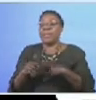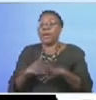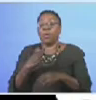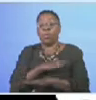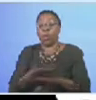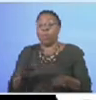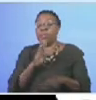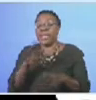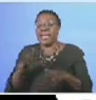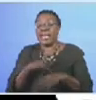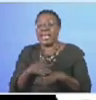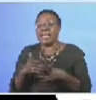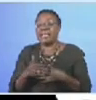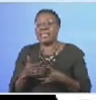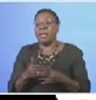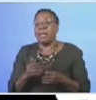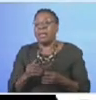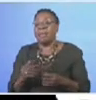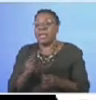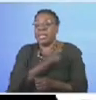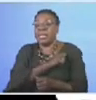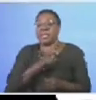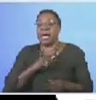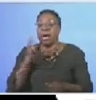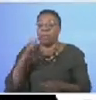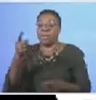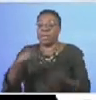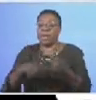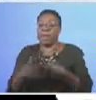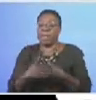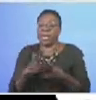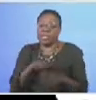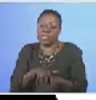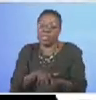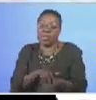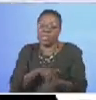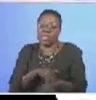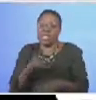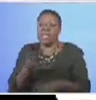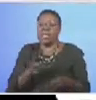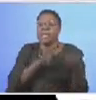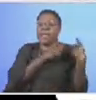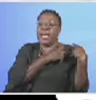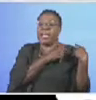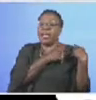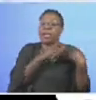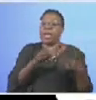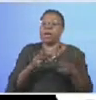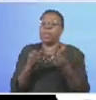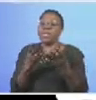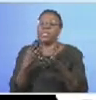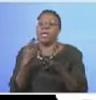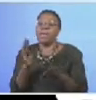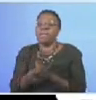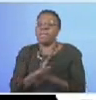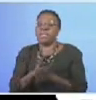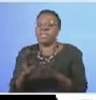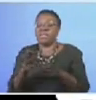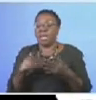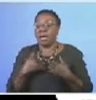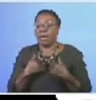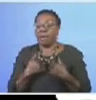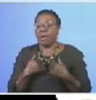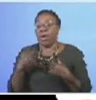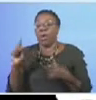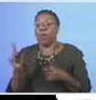easy, Coley says his staff of 60 will return slowly, depending on the response from patrons. Once we've done an